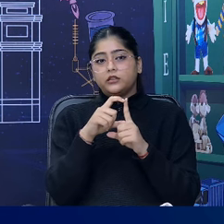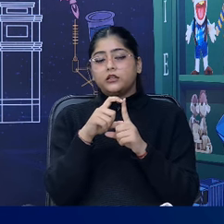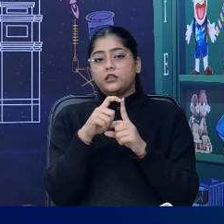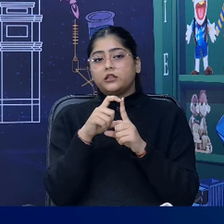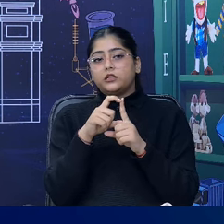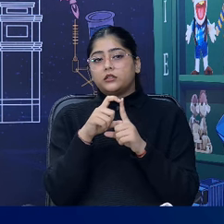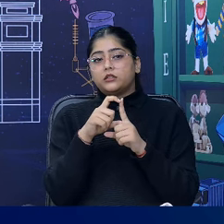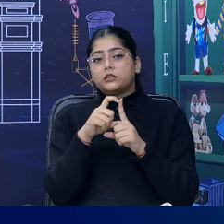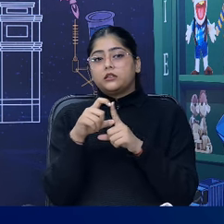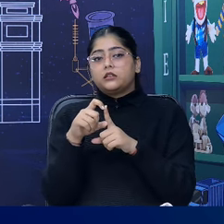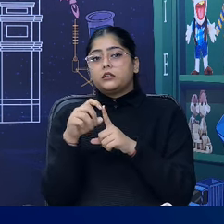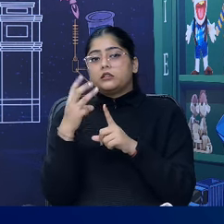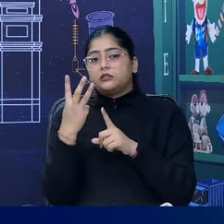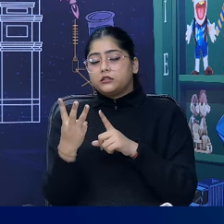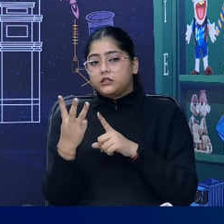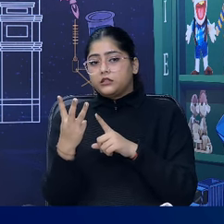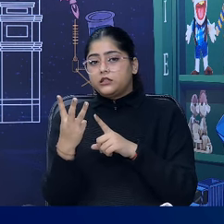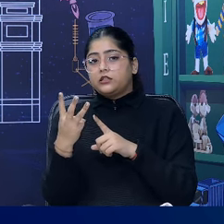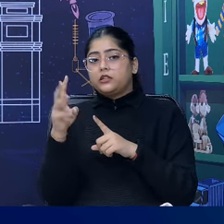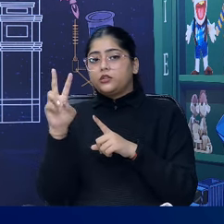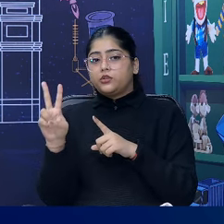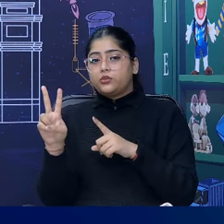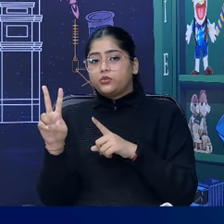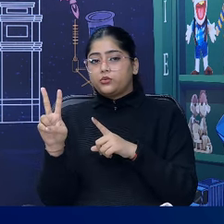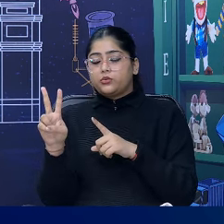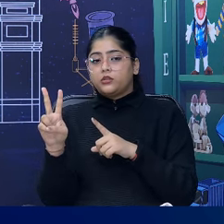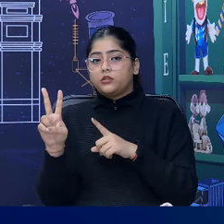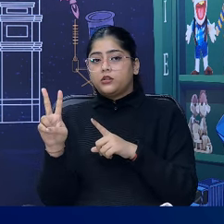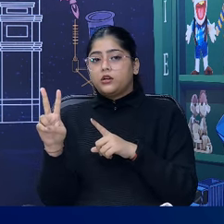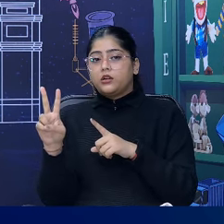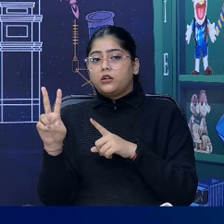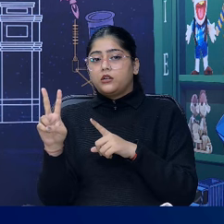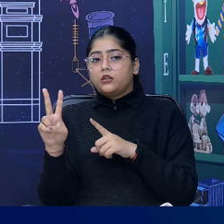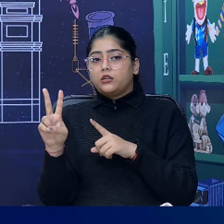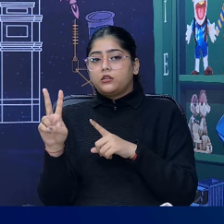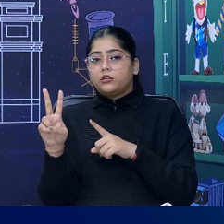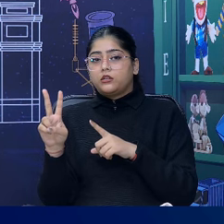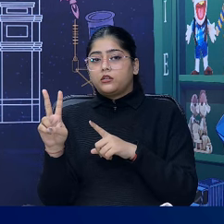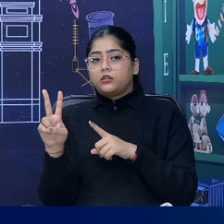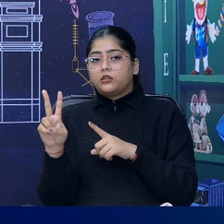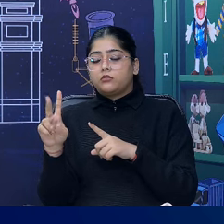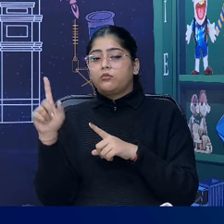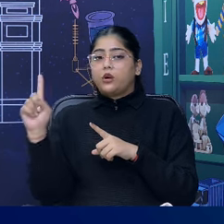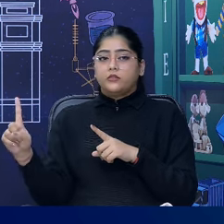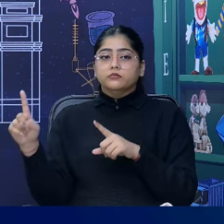D has again 3 elements. So,